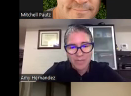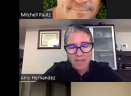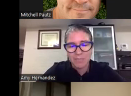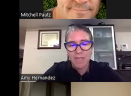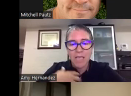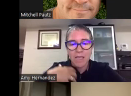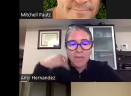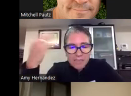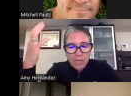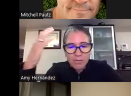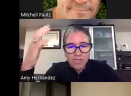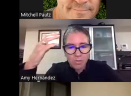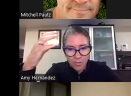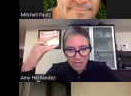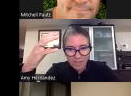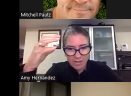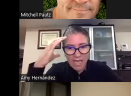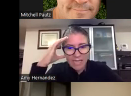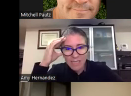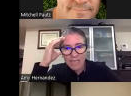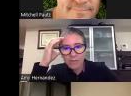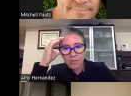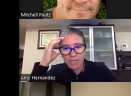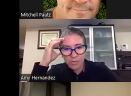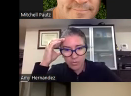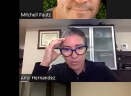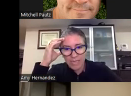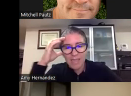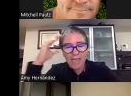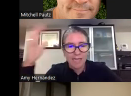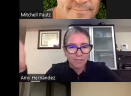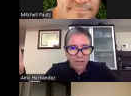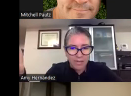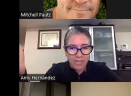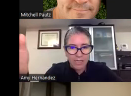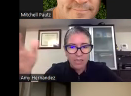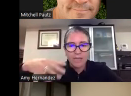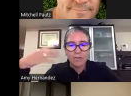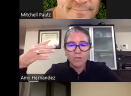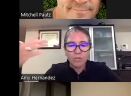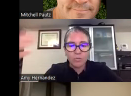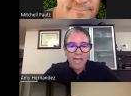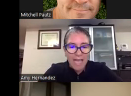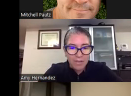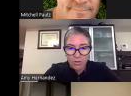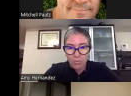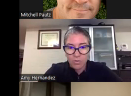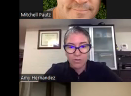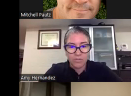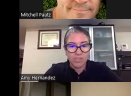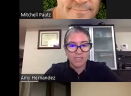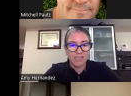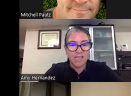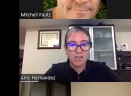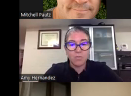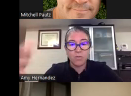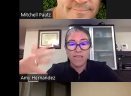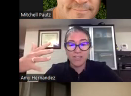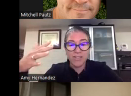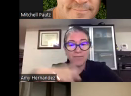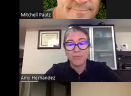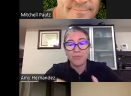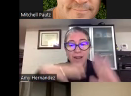NYU. Because NYU is so big, IT at NYU is highly federated. Not only do we have a global university CIO,